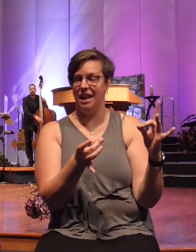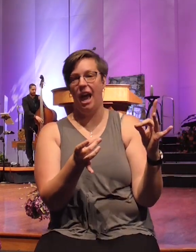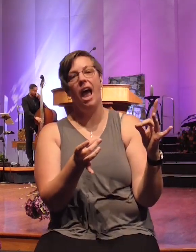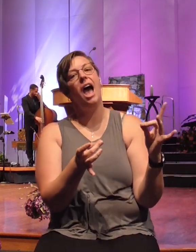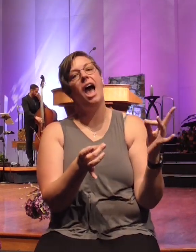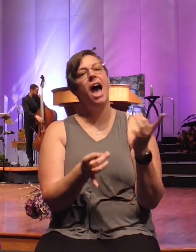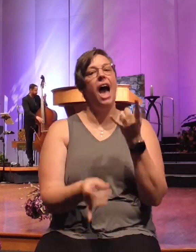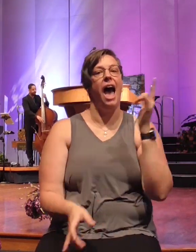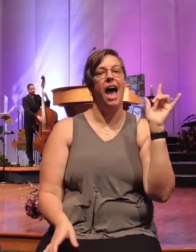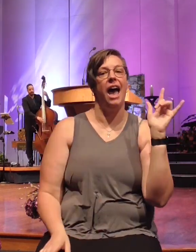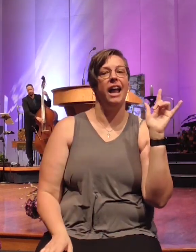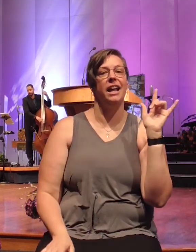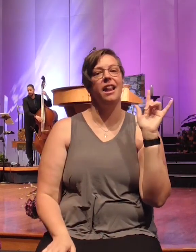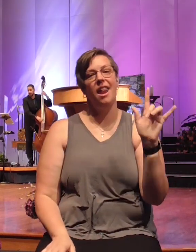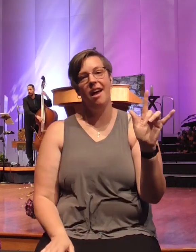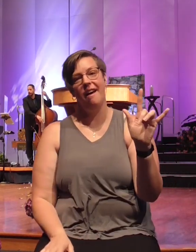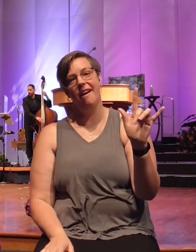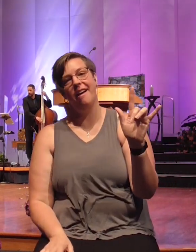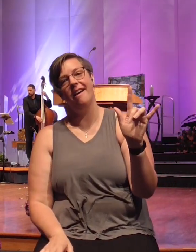I